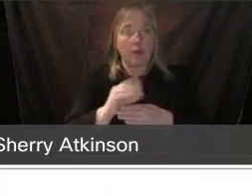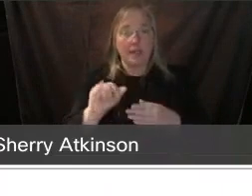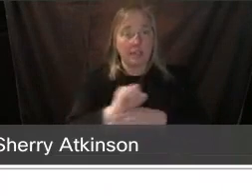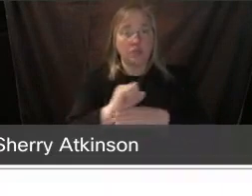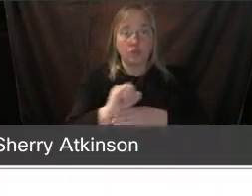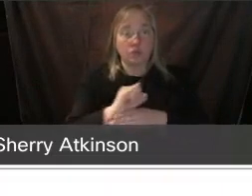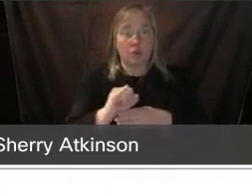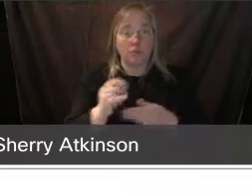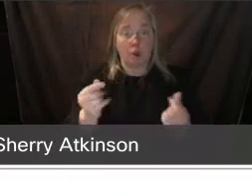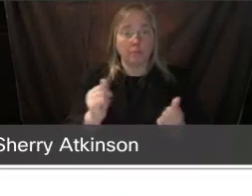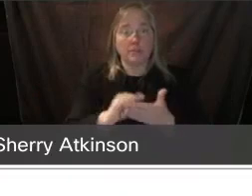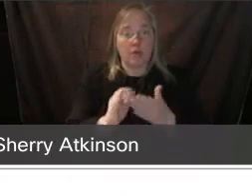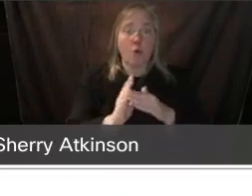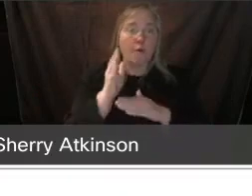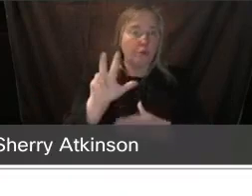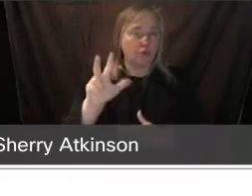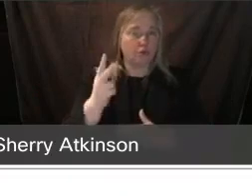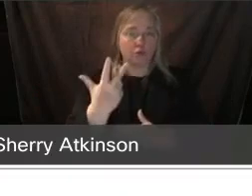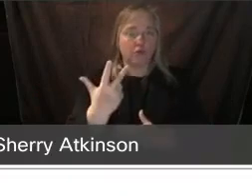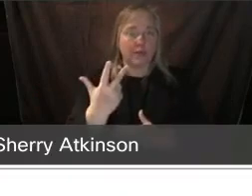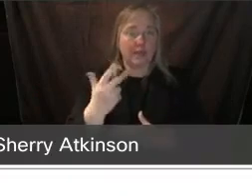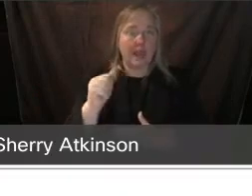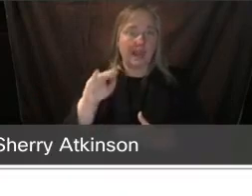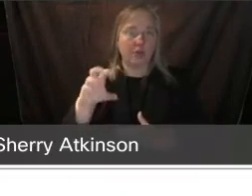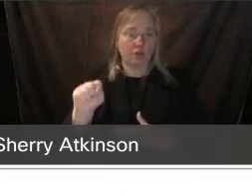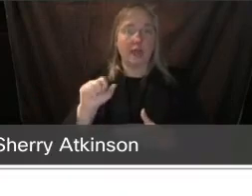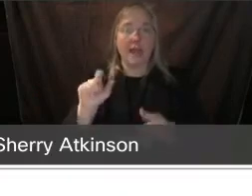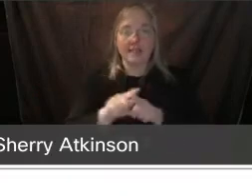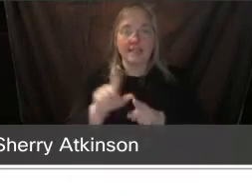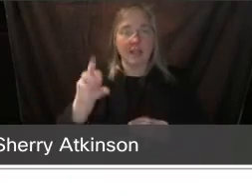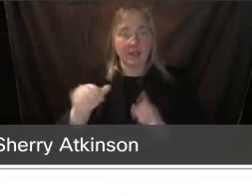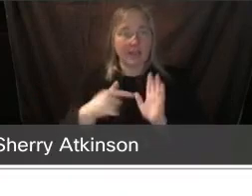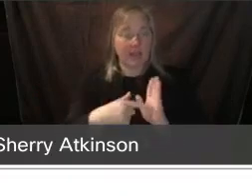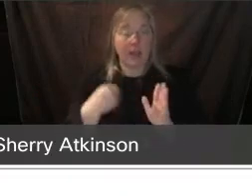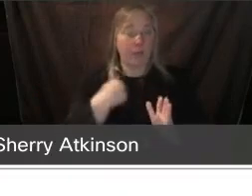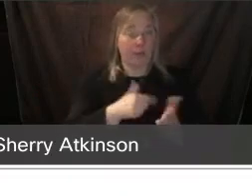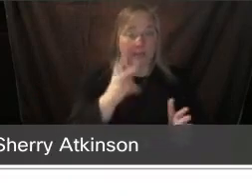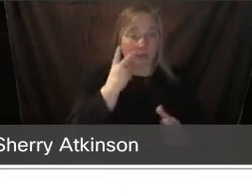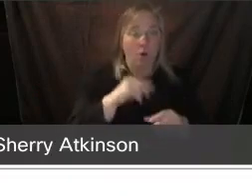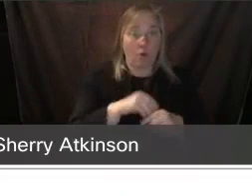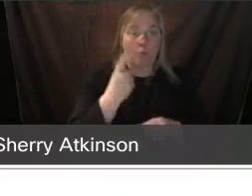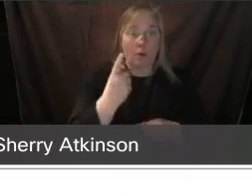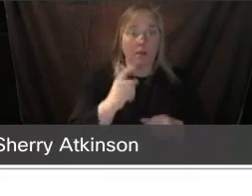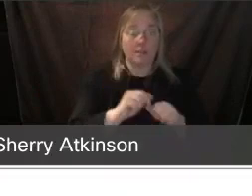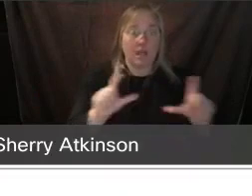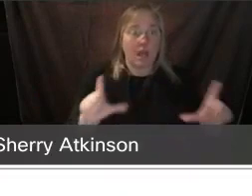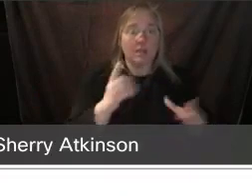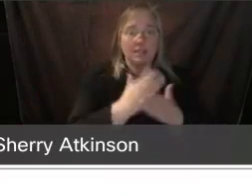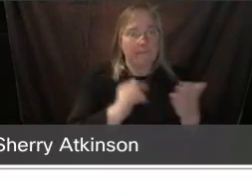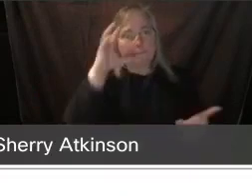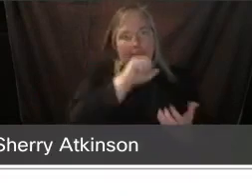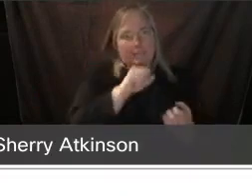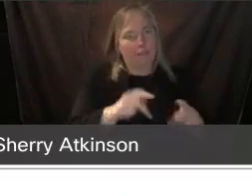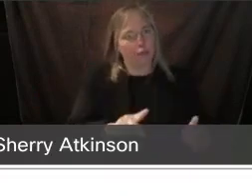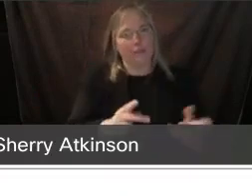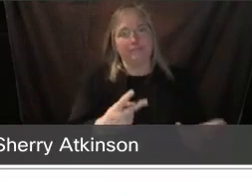3 acres. As Larry indicated, and you saw in one of the slides, there was some missed opportunities